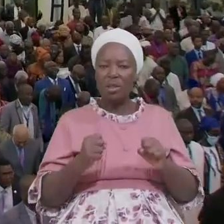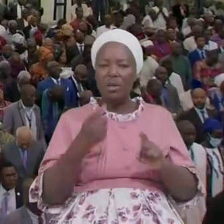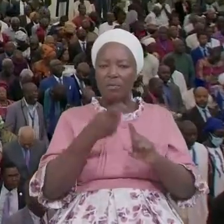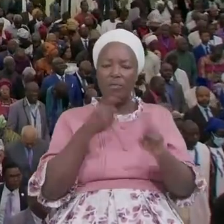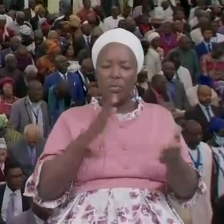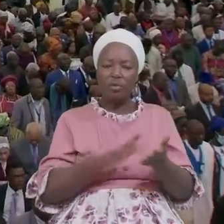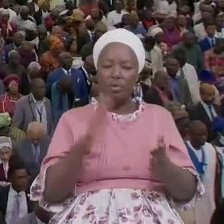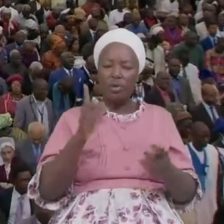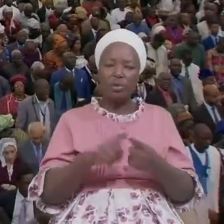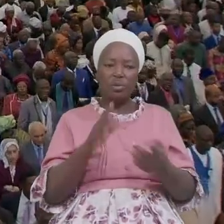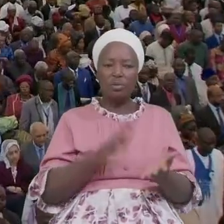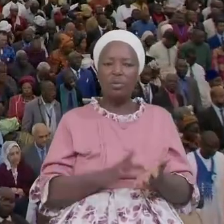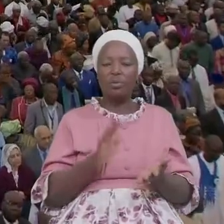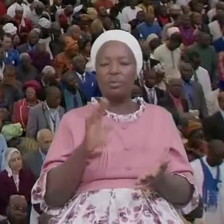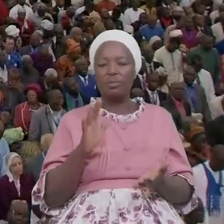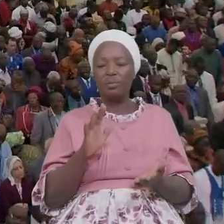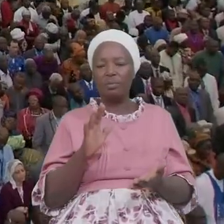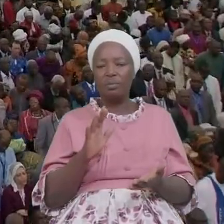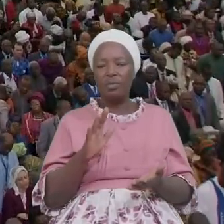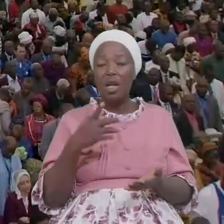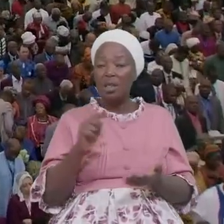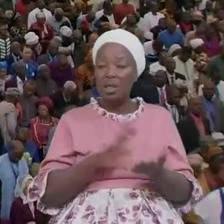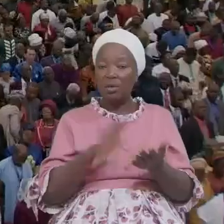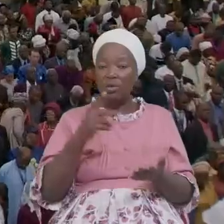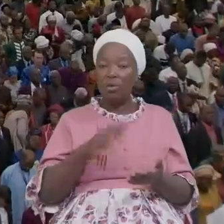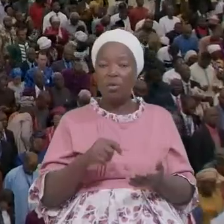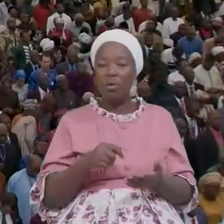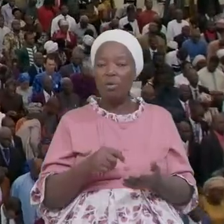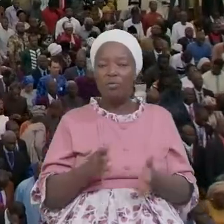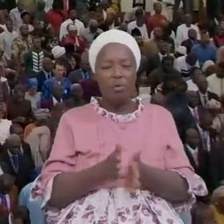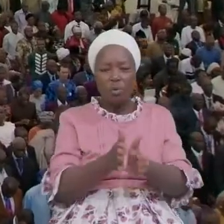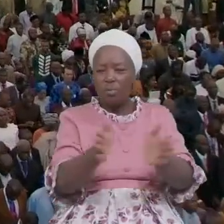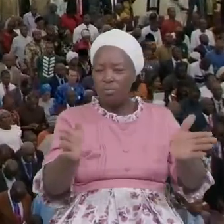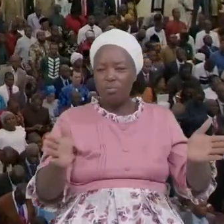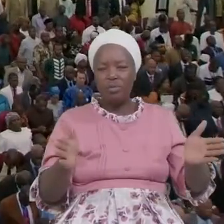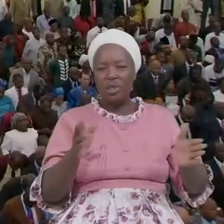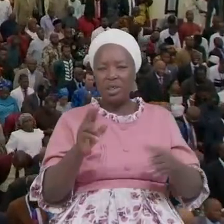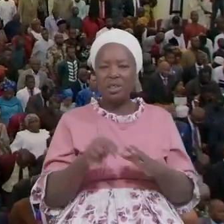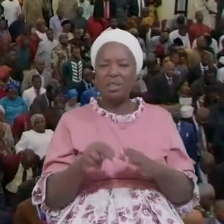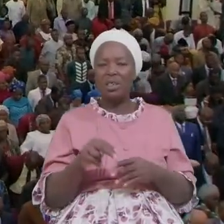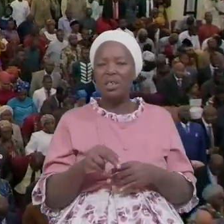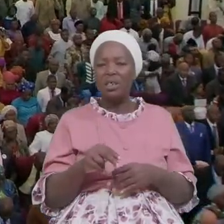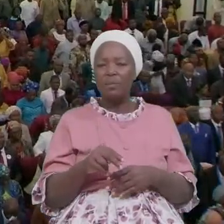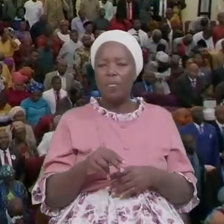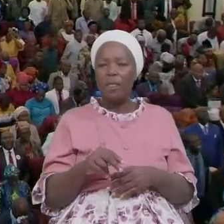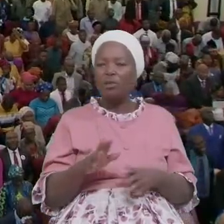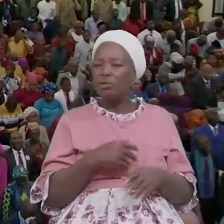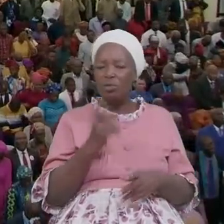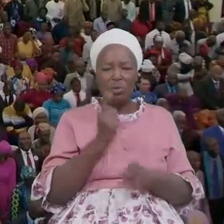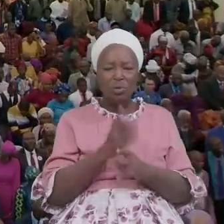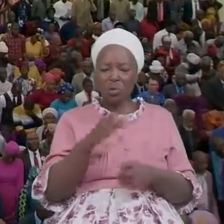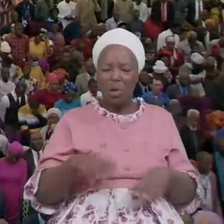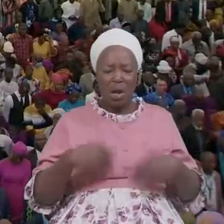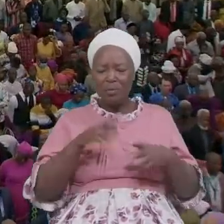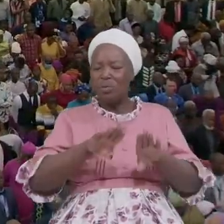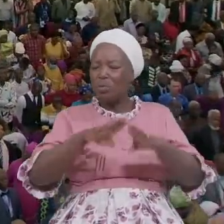to glory. The glory of transparency. You're dealing with a man, a Christian, a woman,